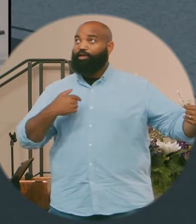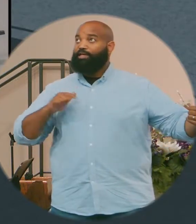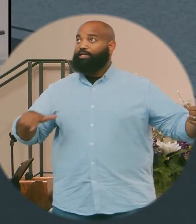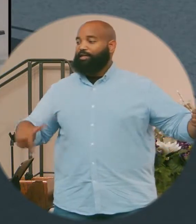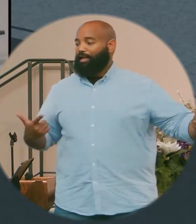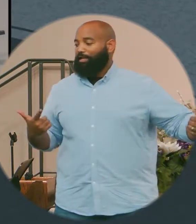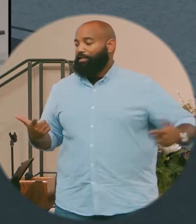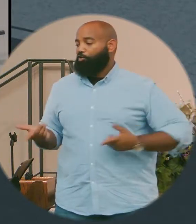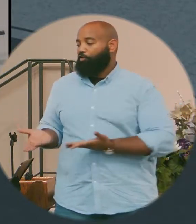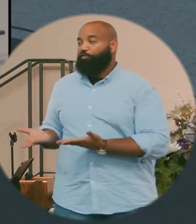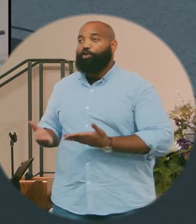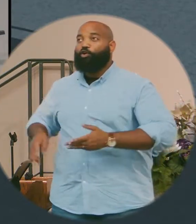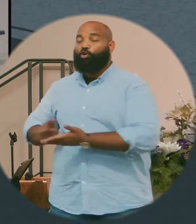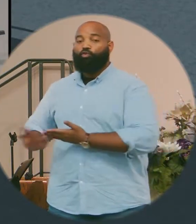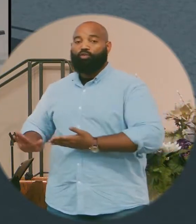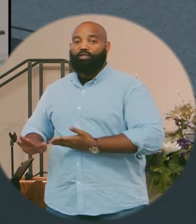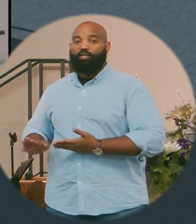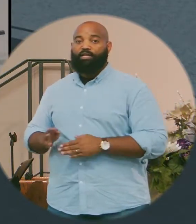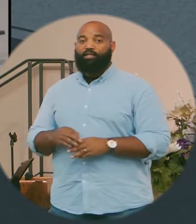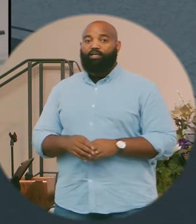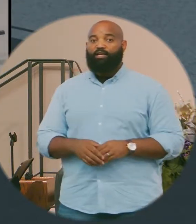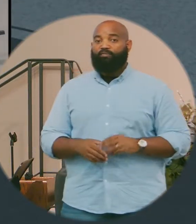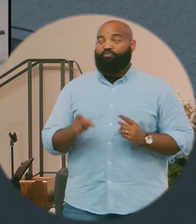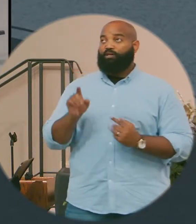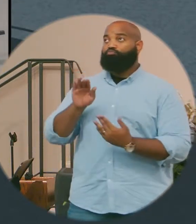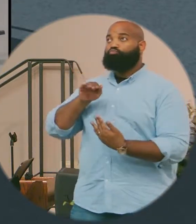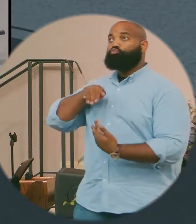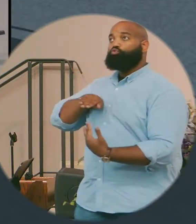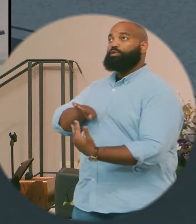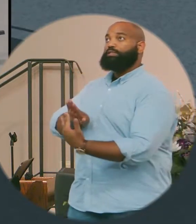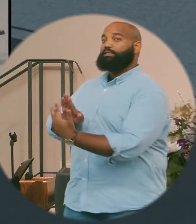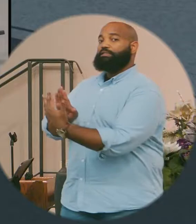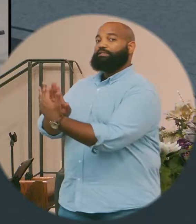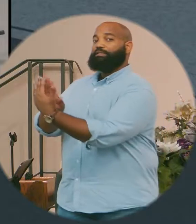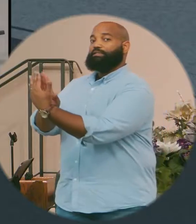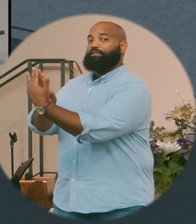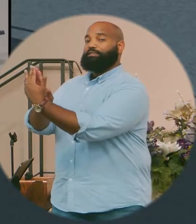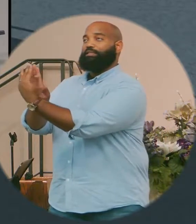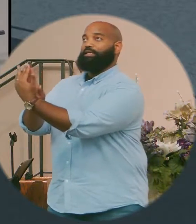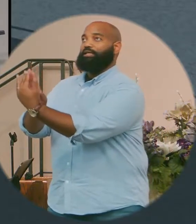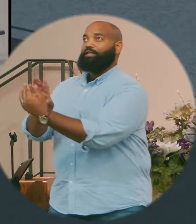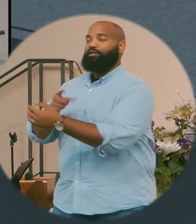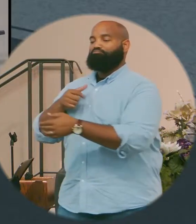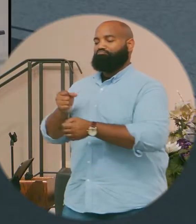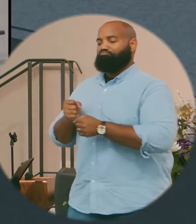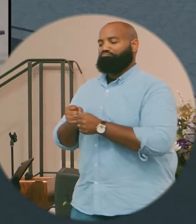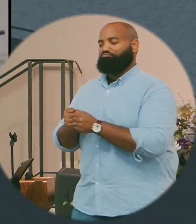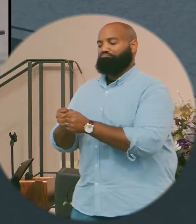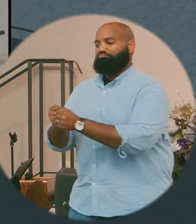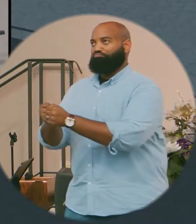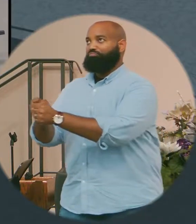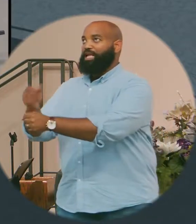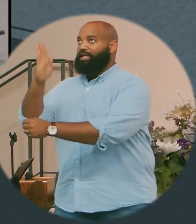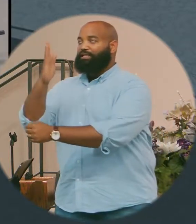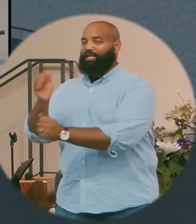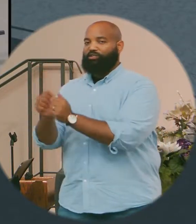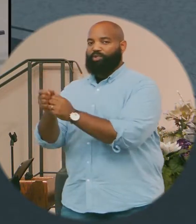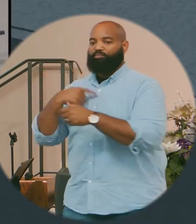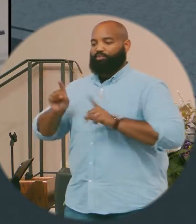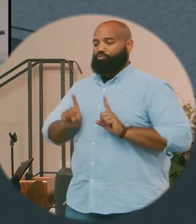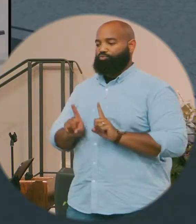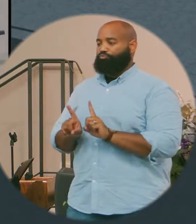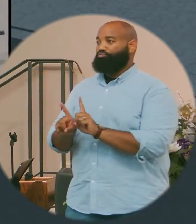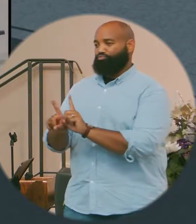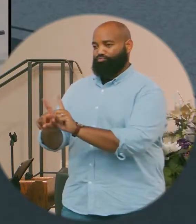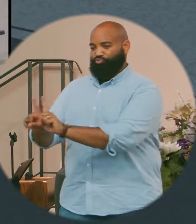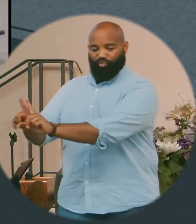you are getting further away from the world, but you got to walk. If you go towards God, you're getting